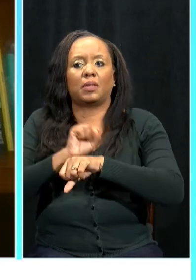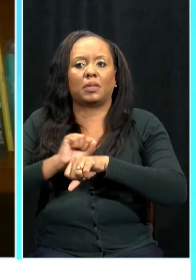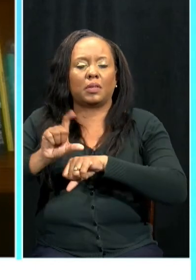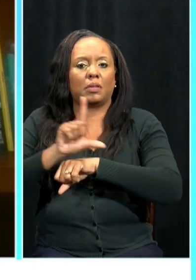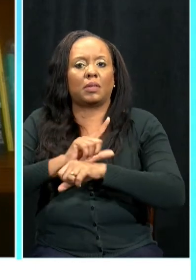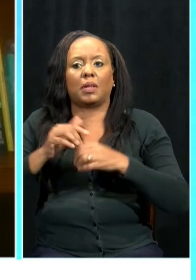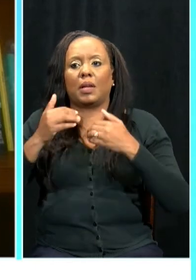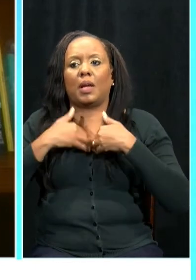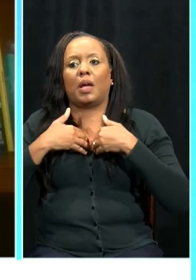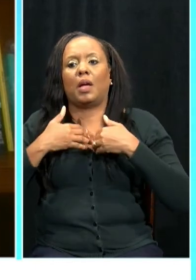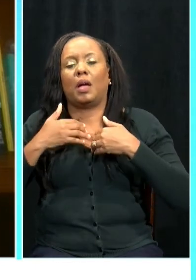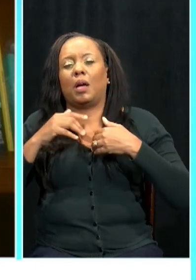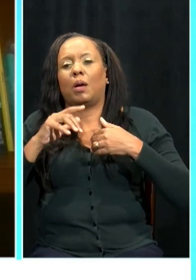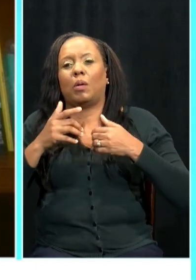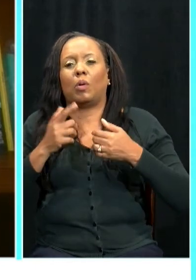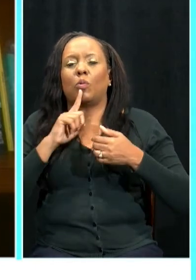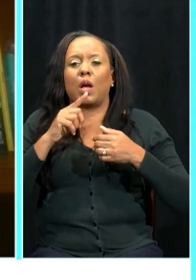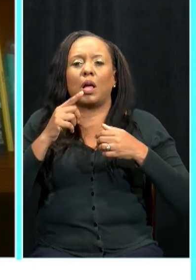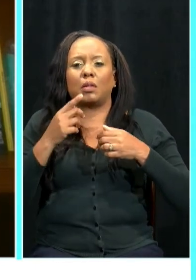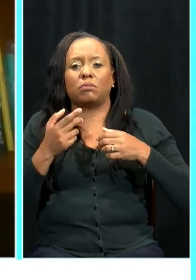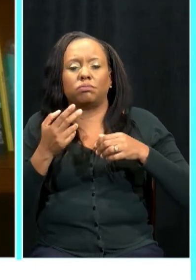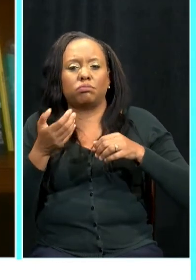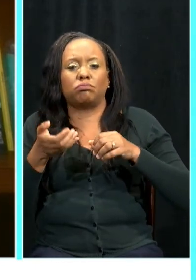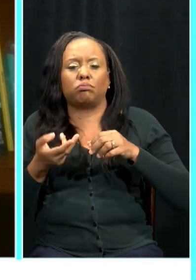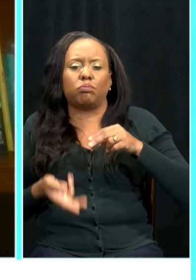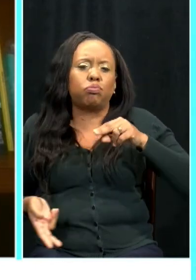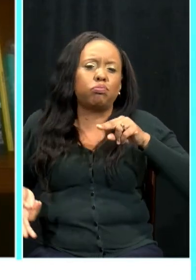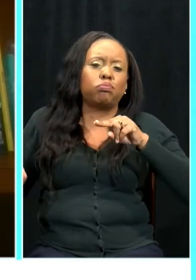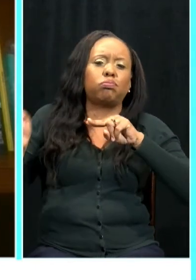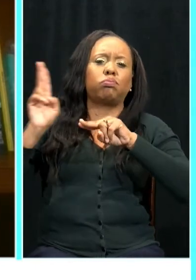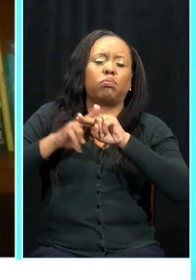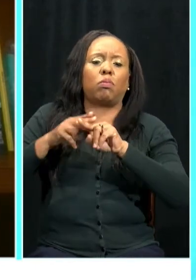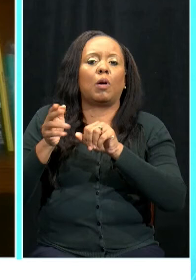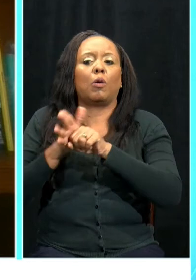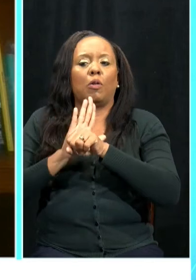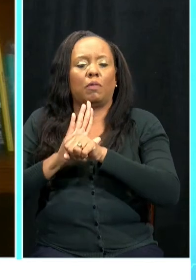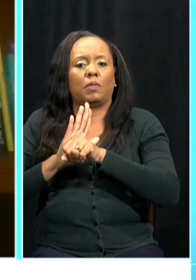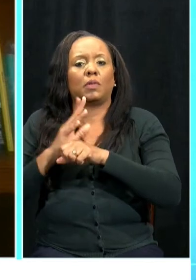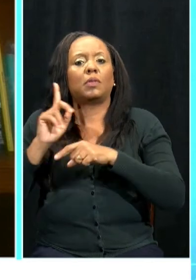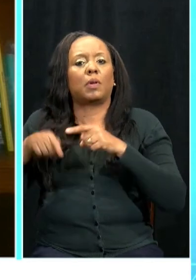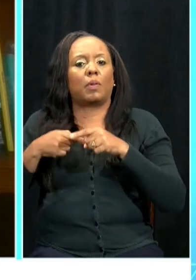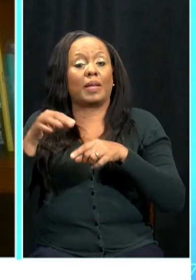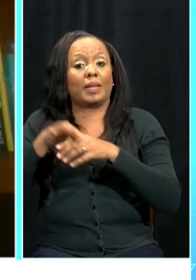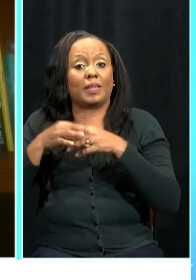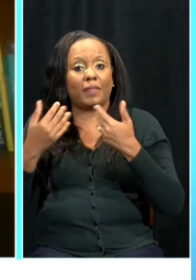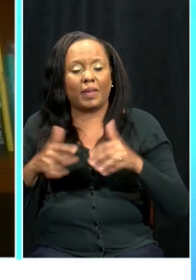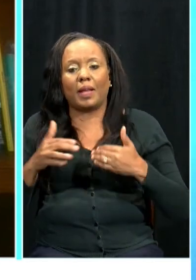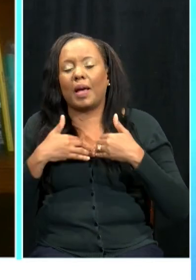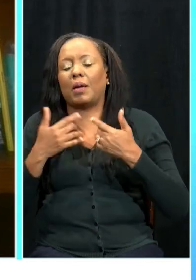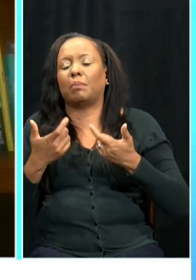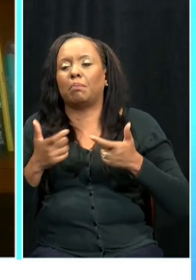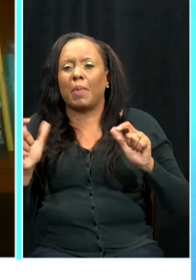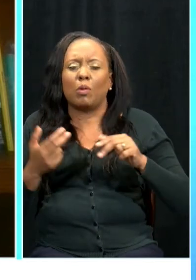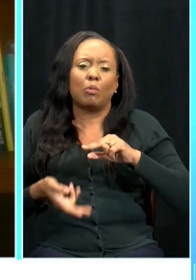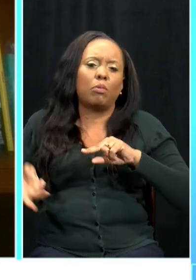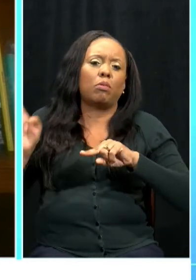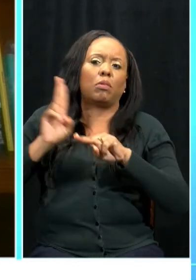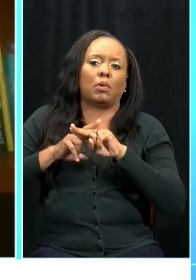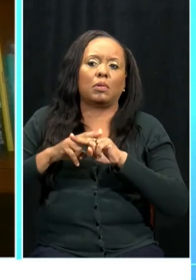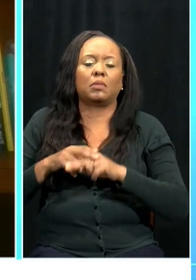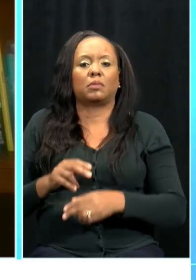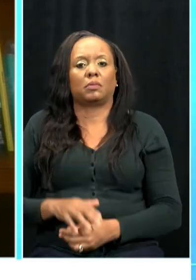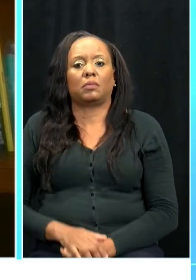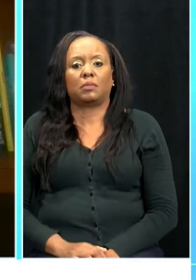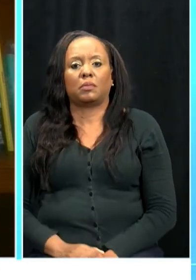spike after the election, primarily because, as I said, while the mass meetings were not held, I mean the big mass